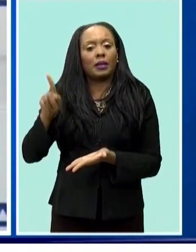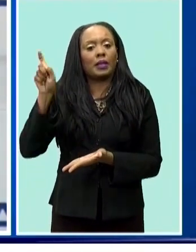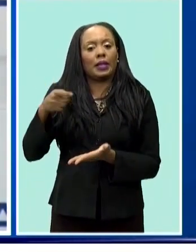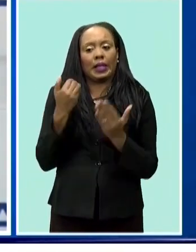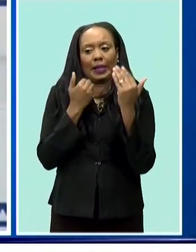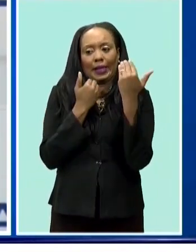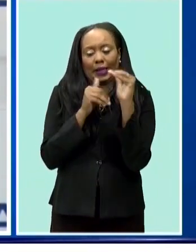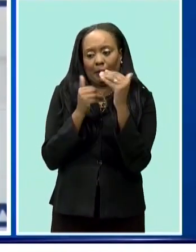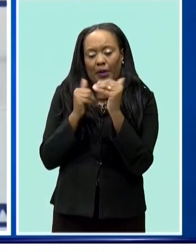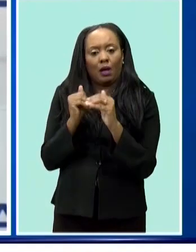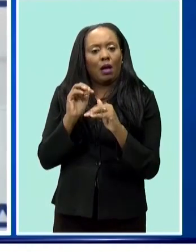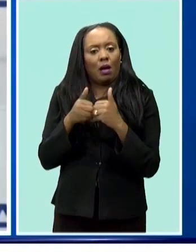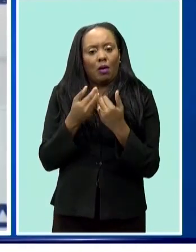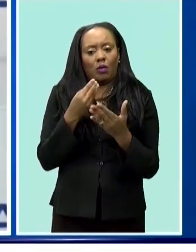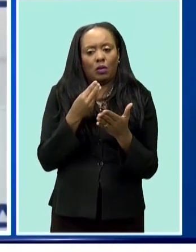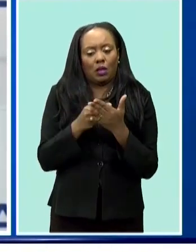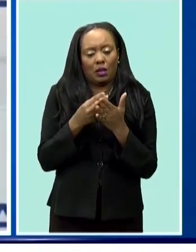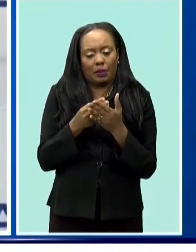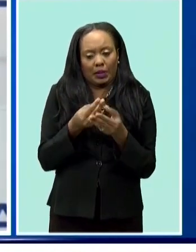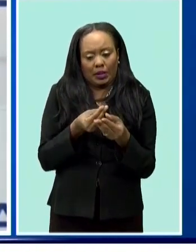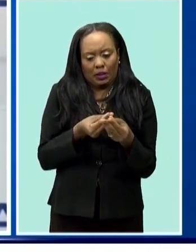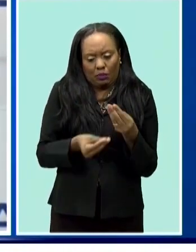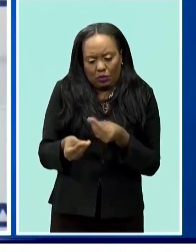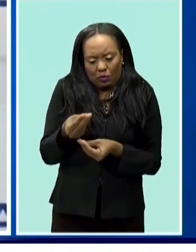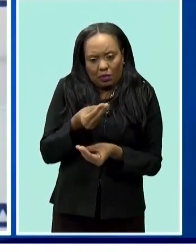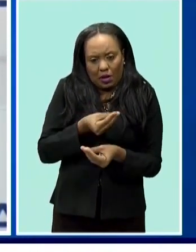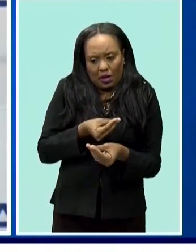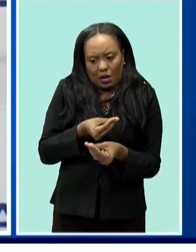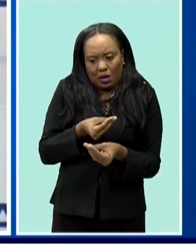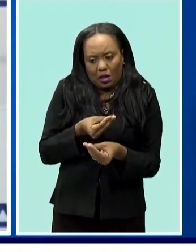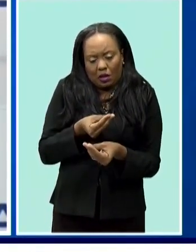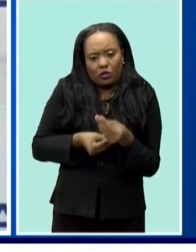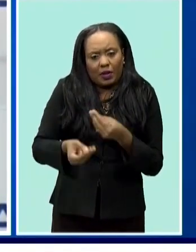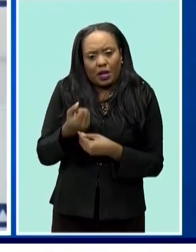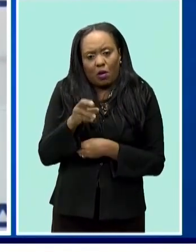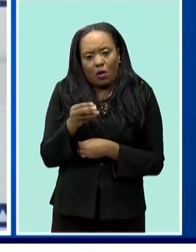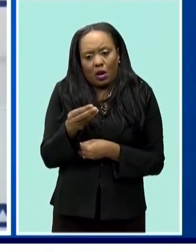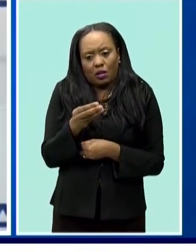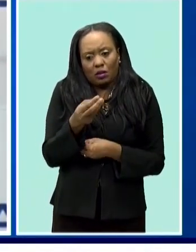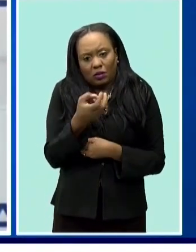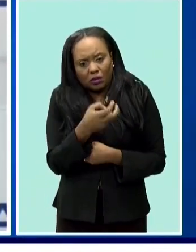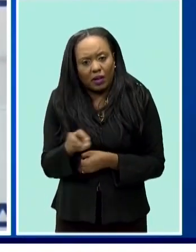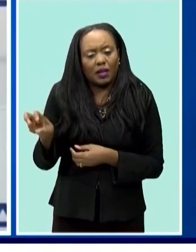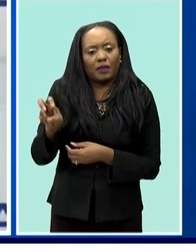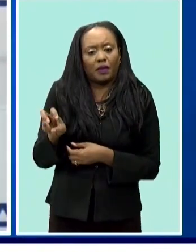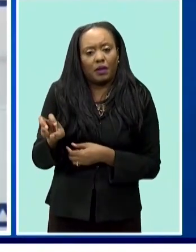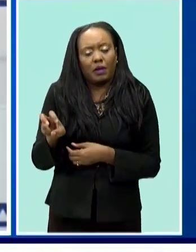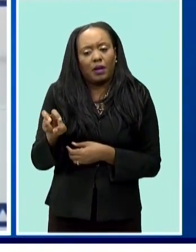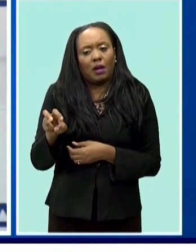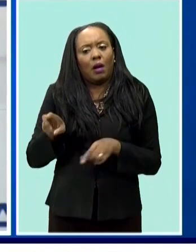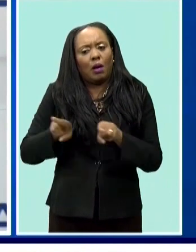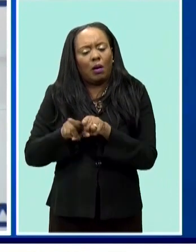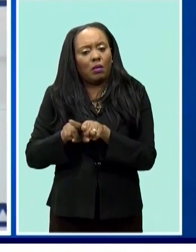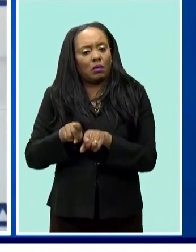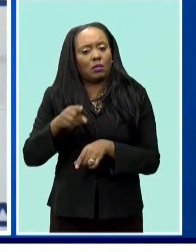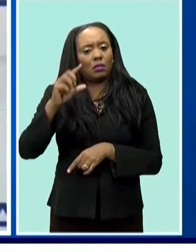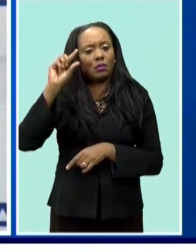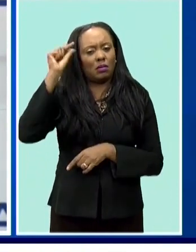the transfers to select enterprises, statutory bodies, and then there's